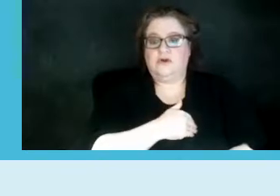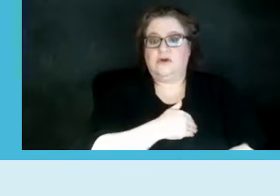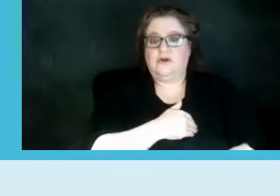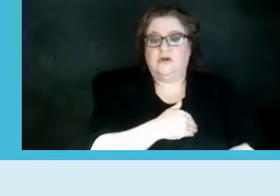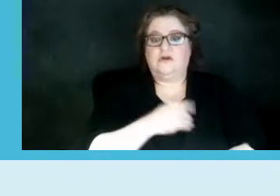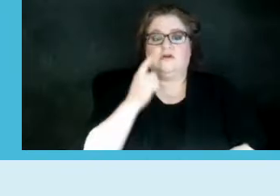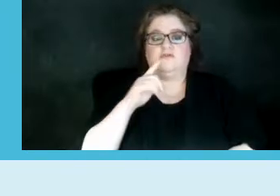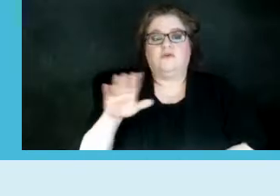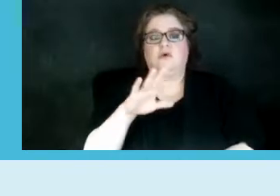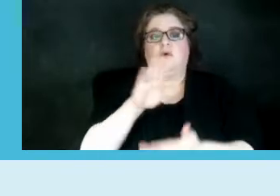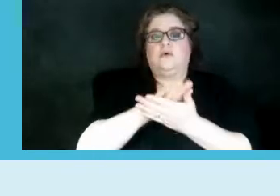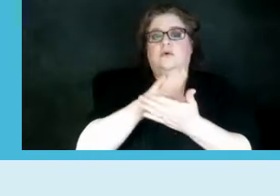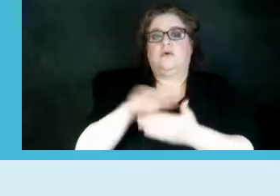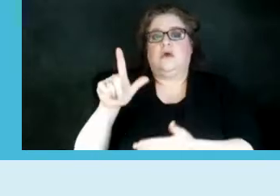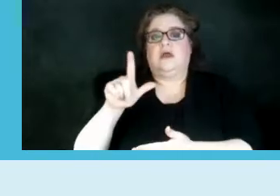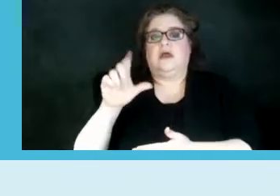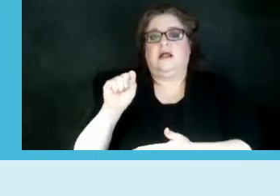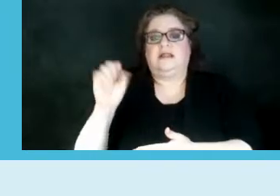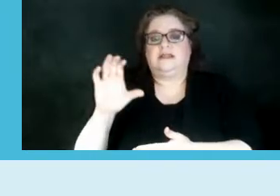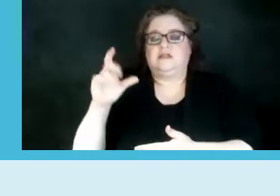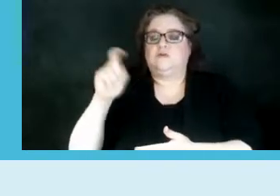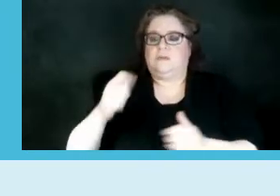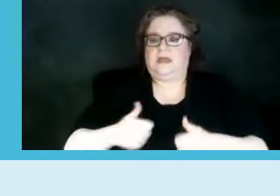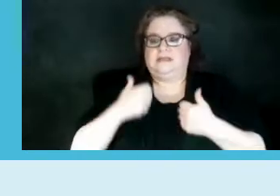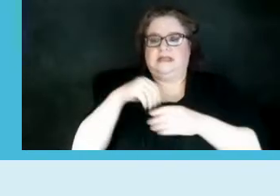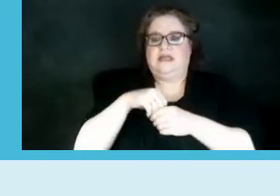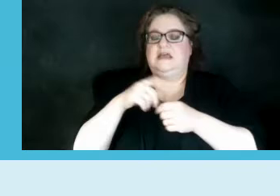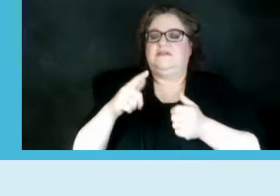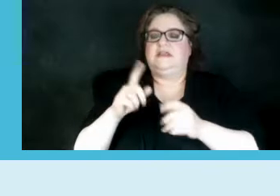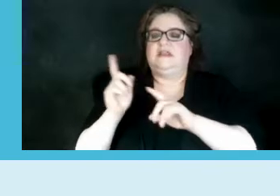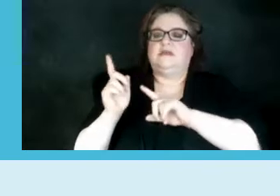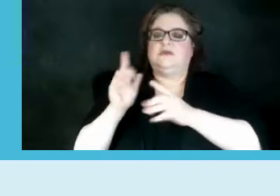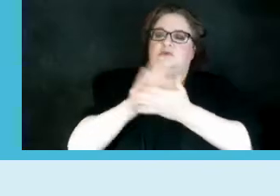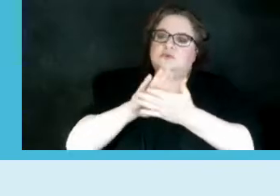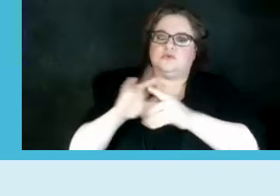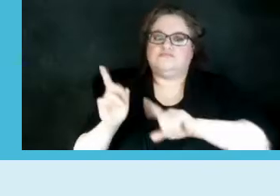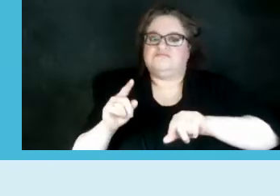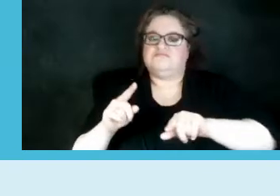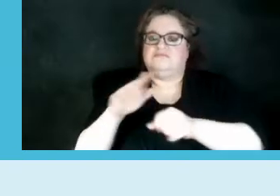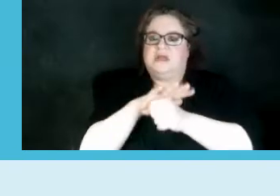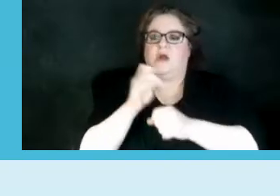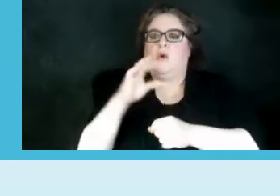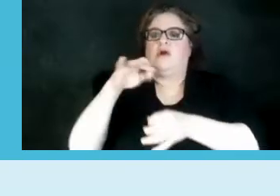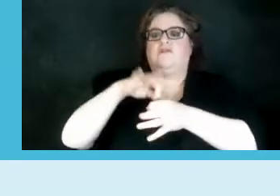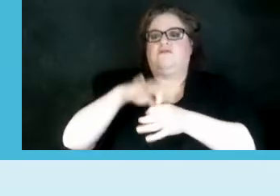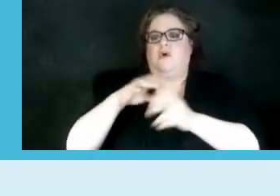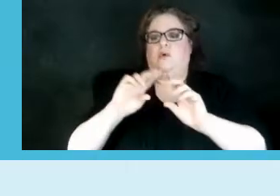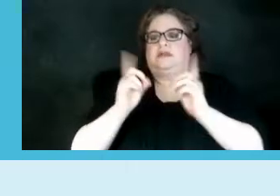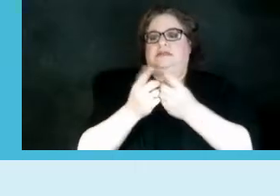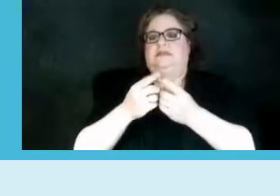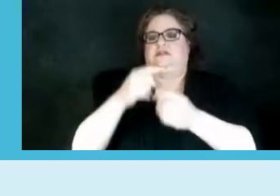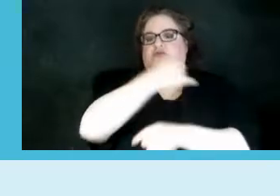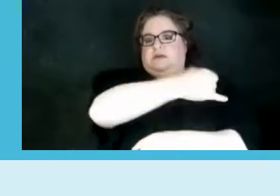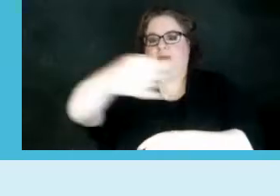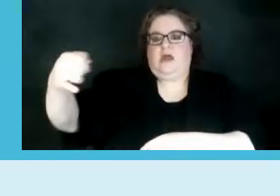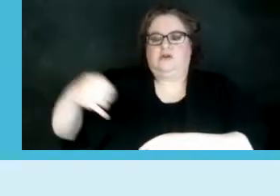your school LSC, you must reside in the school's attendance area or its voting district boundaries. You have to be at